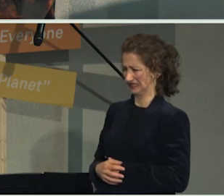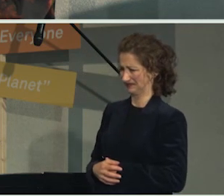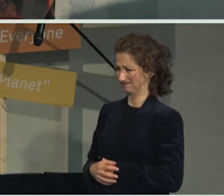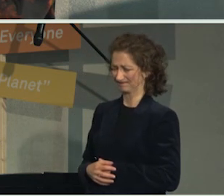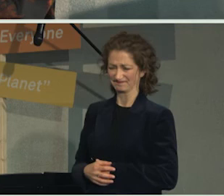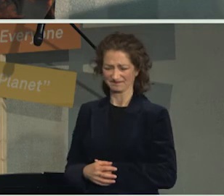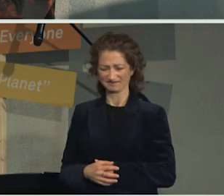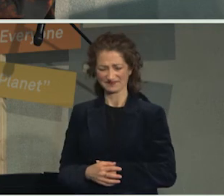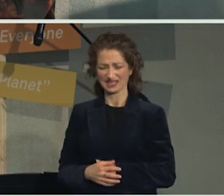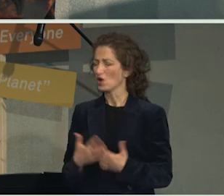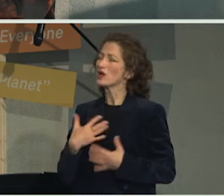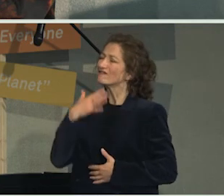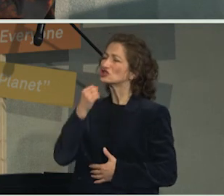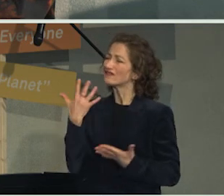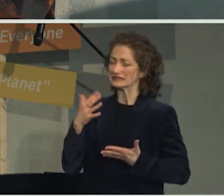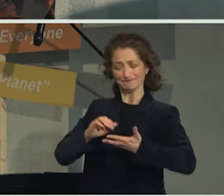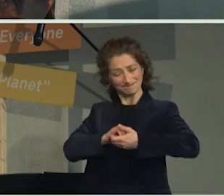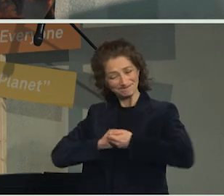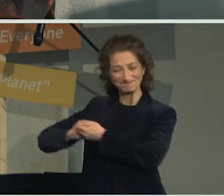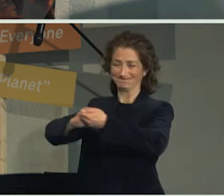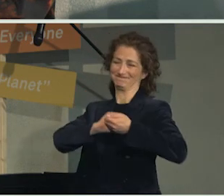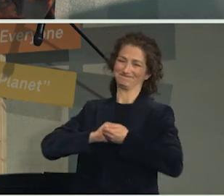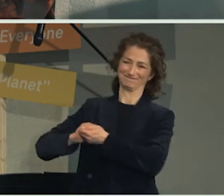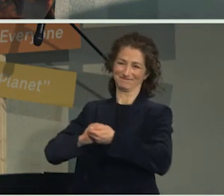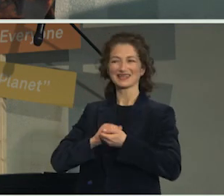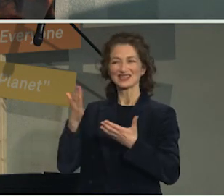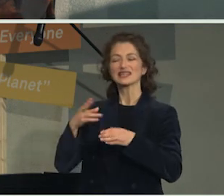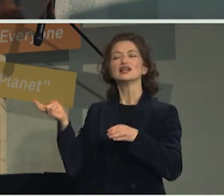front in the fight for accessibility for all.